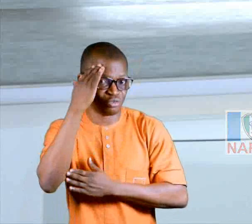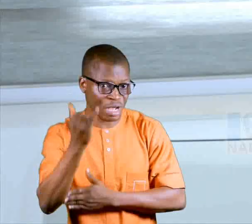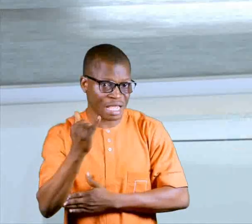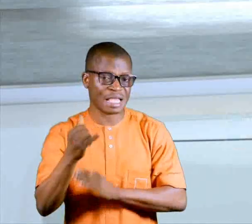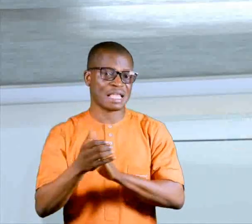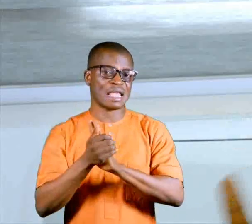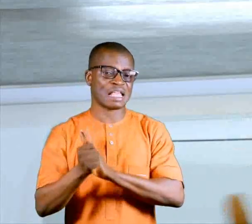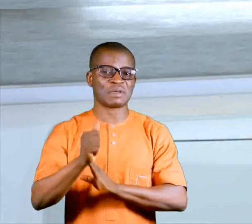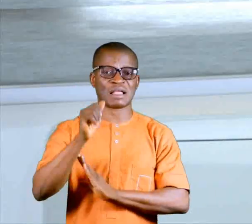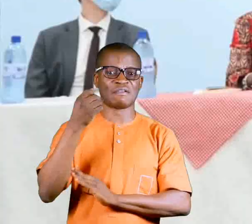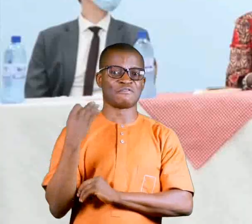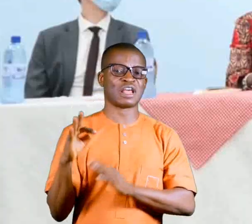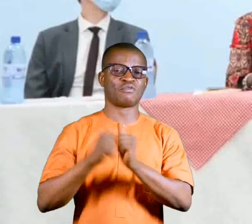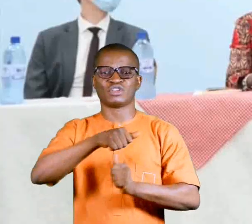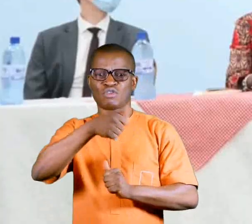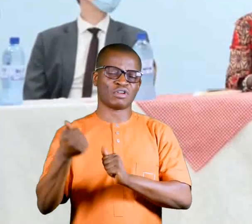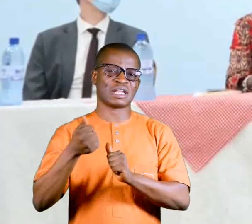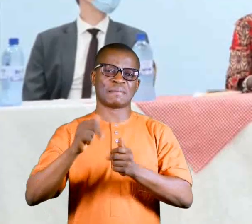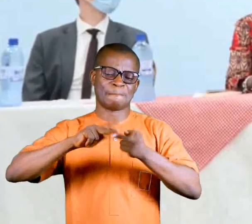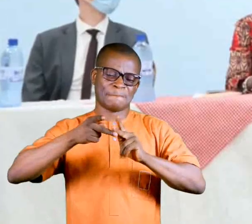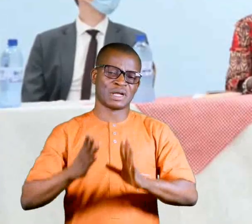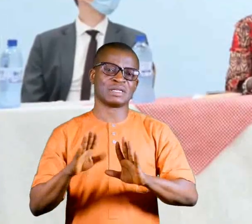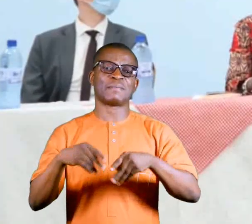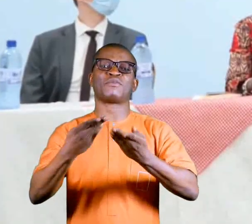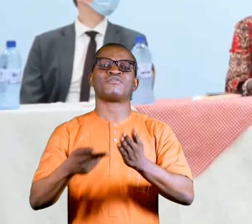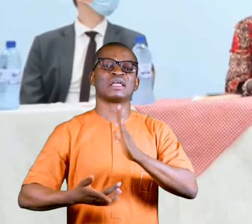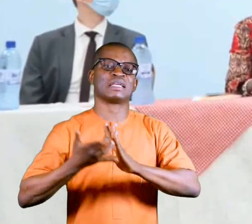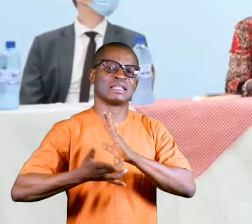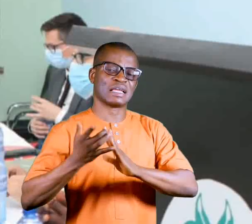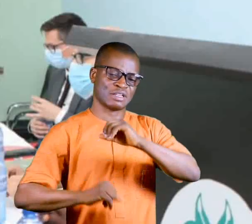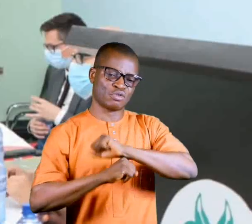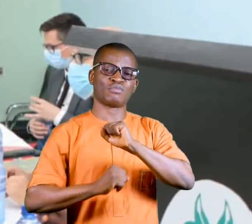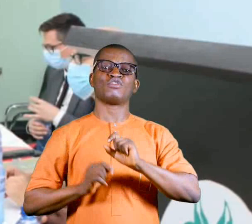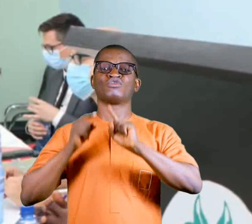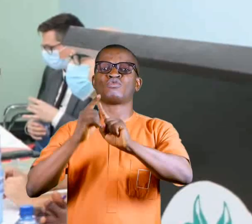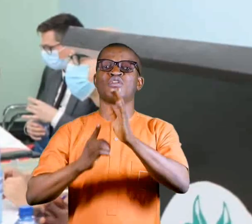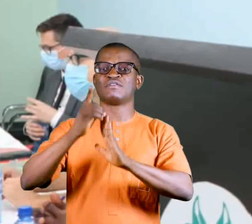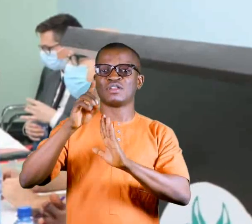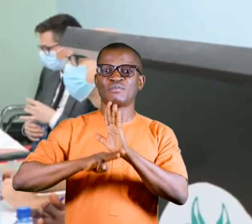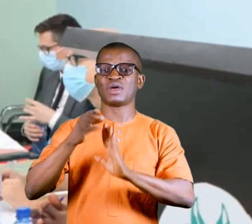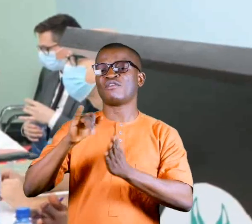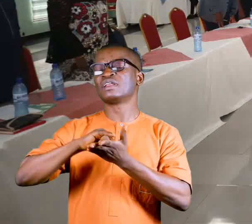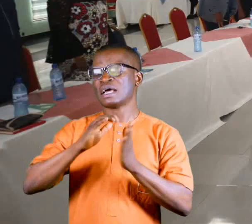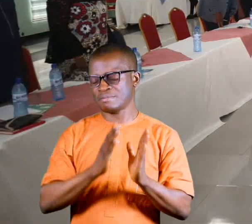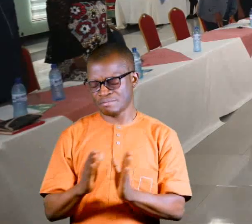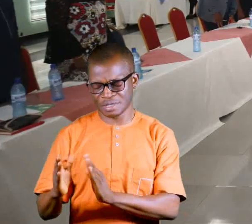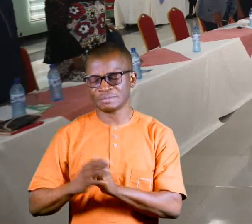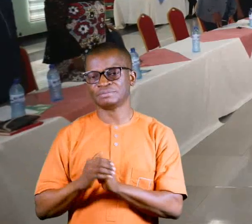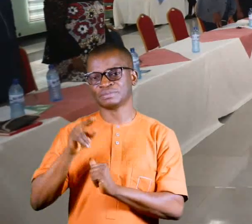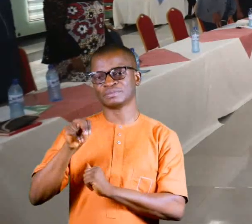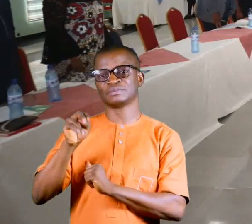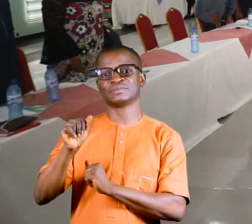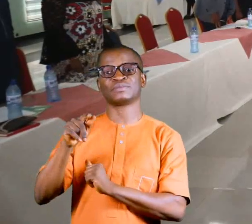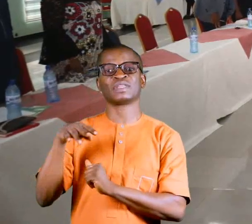expertise funds and other international partners, we provided technical support towards the development of that plan. NAPTIP